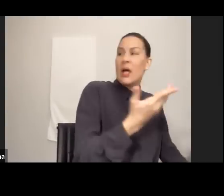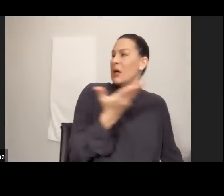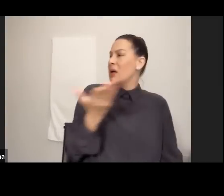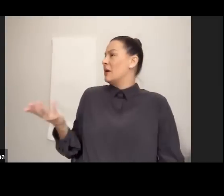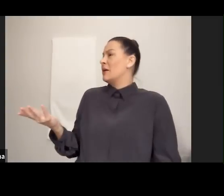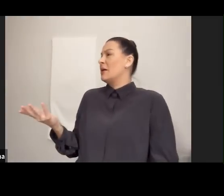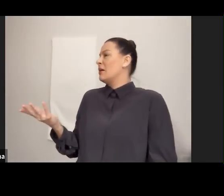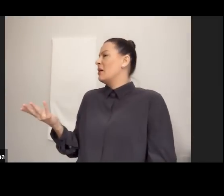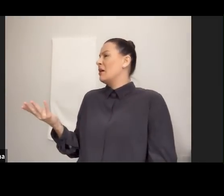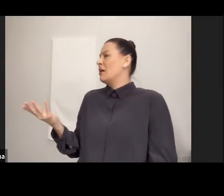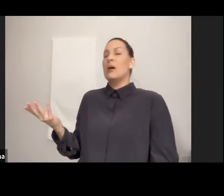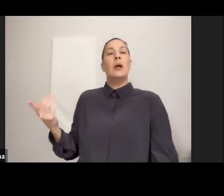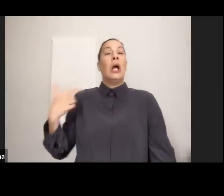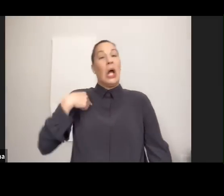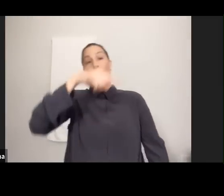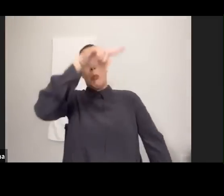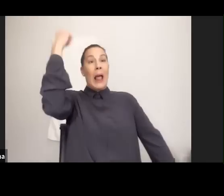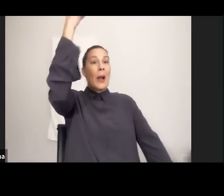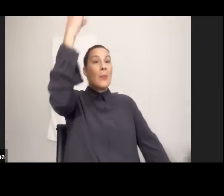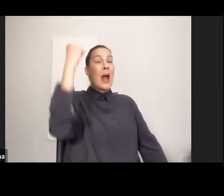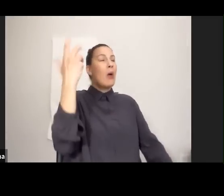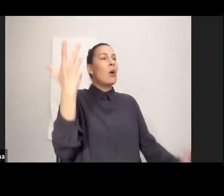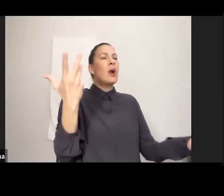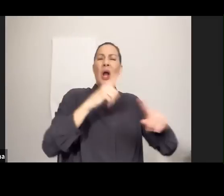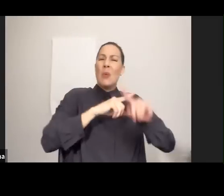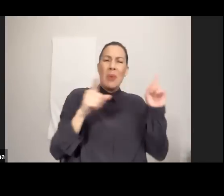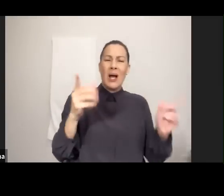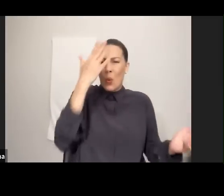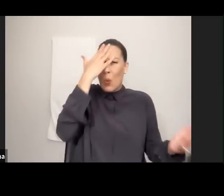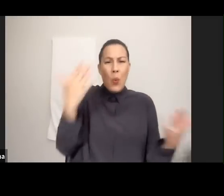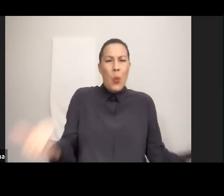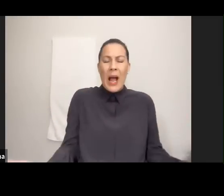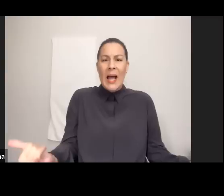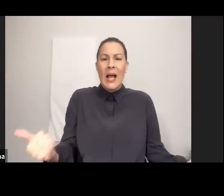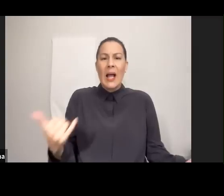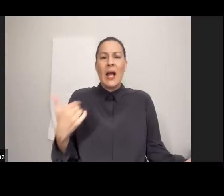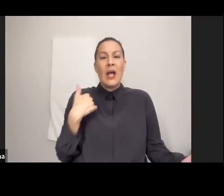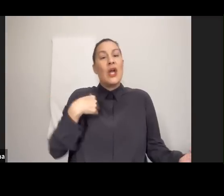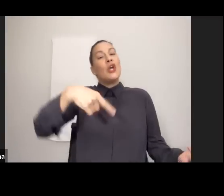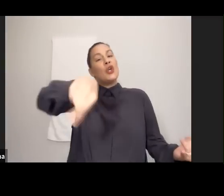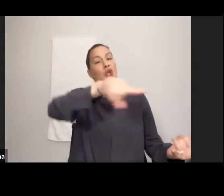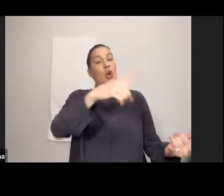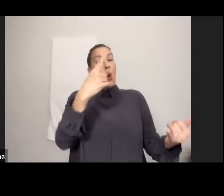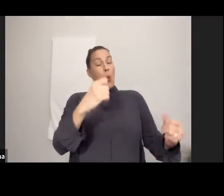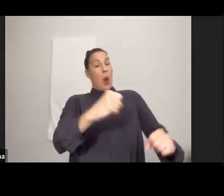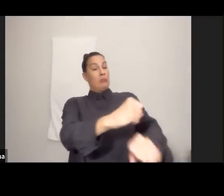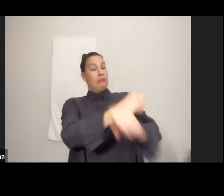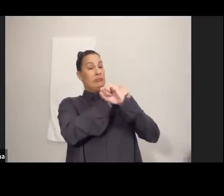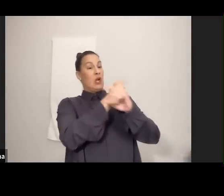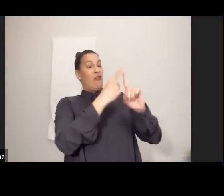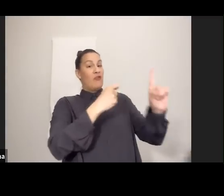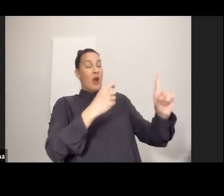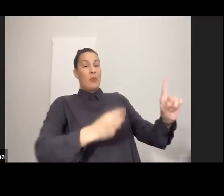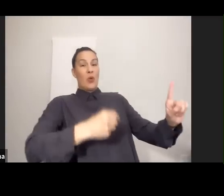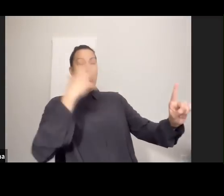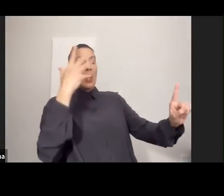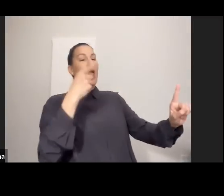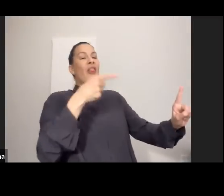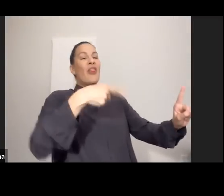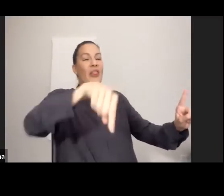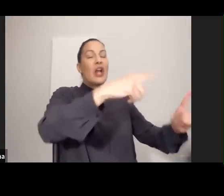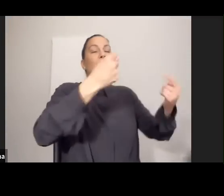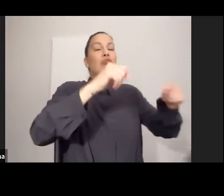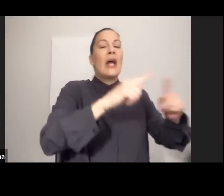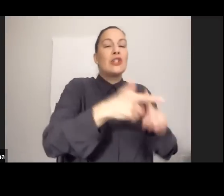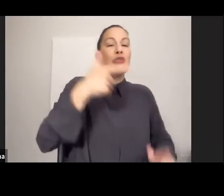power. Y'all not out there shielding us. What's Black power? If y'all want to help us shield us from the white man that's trying to shoot us. They're not